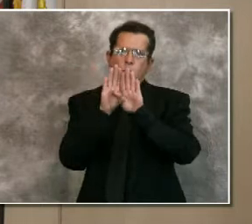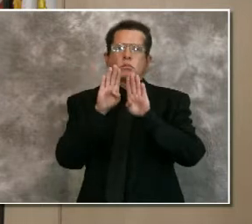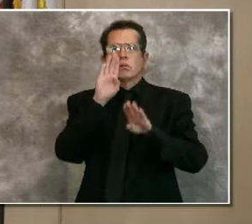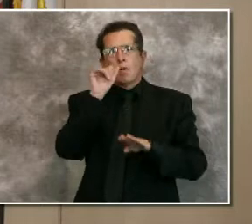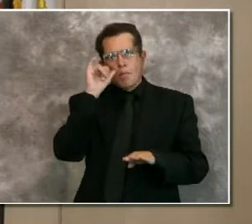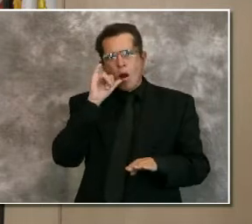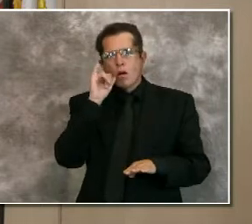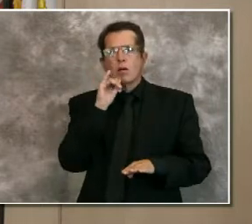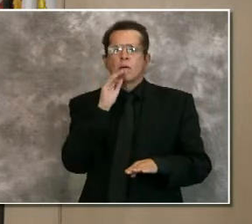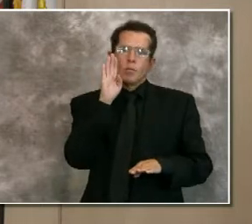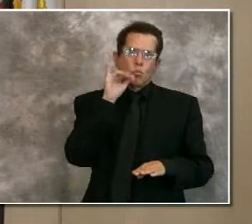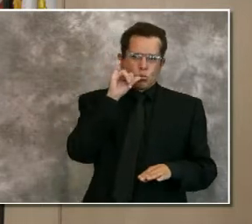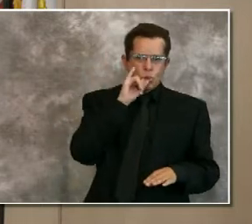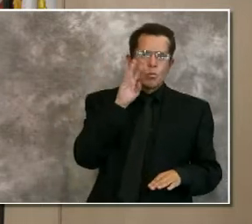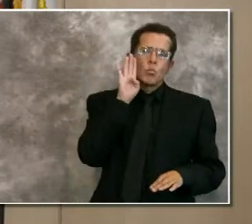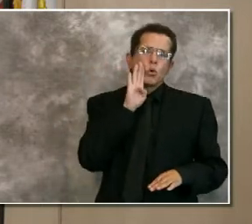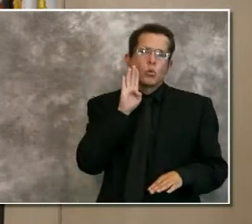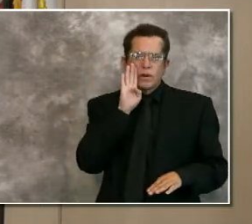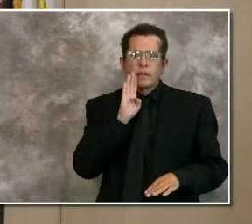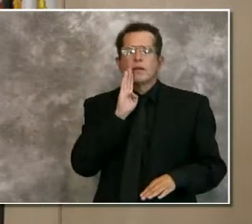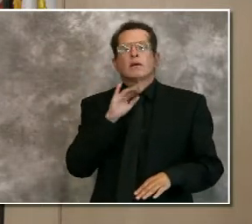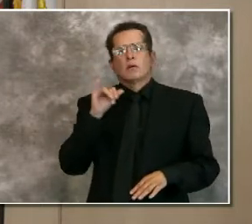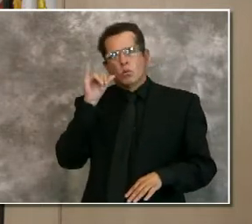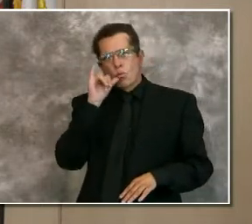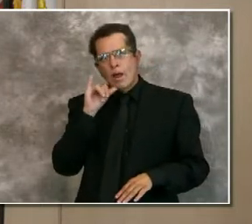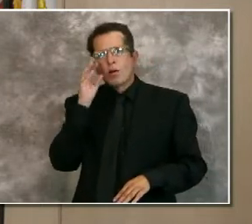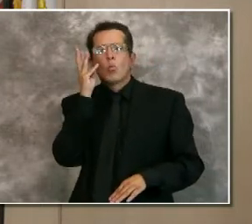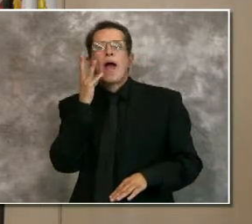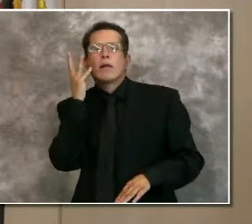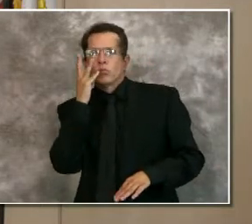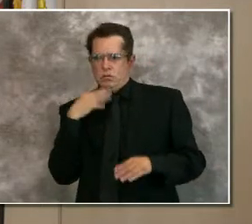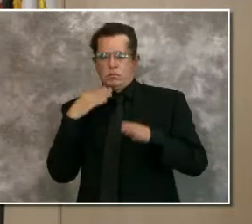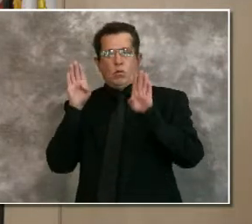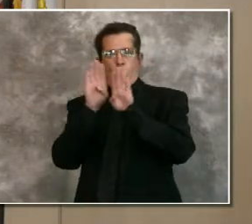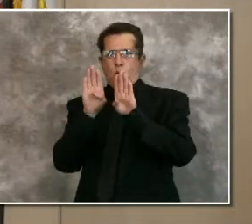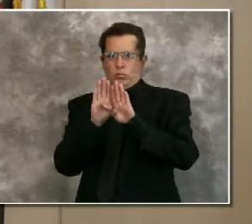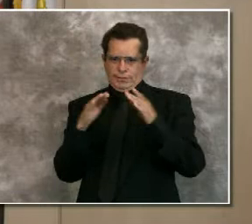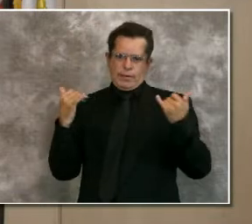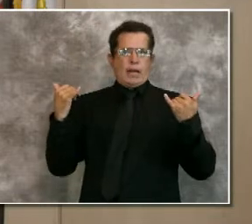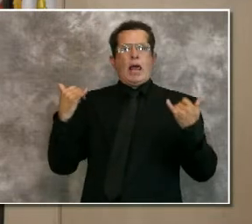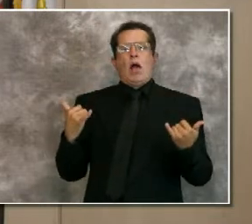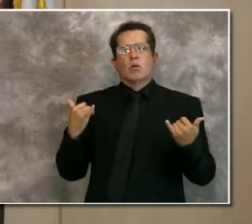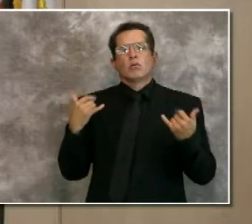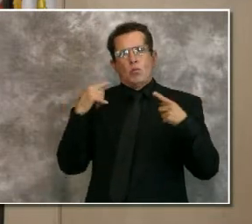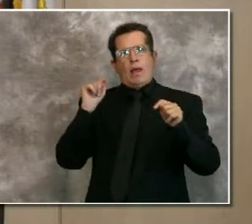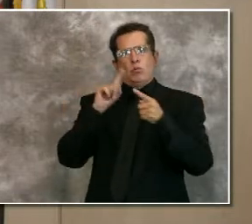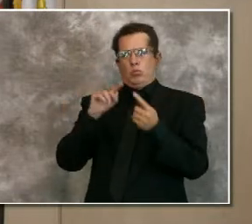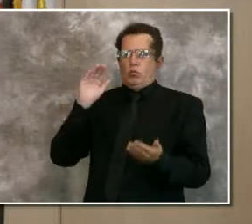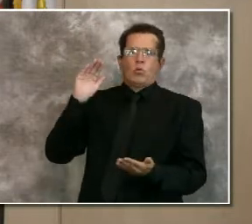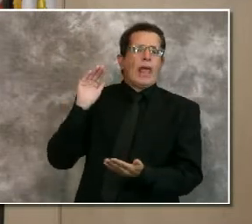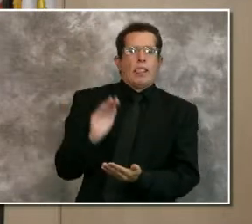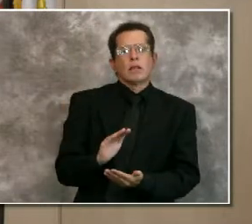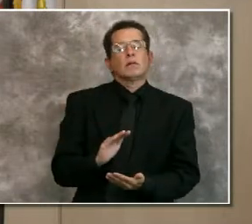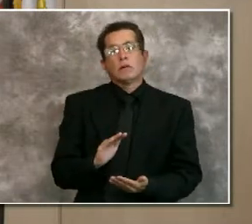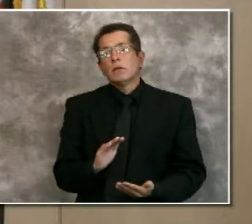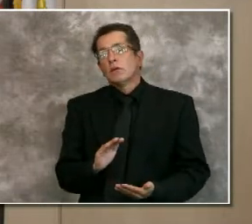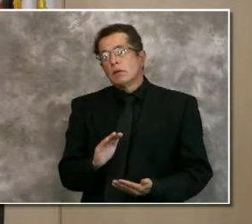breweries, as well as wineries, so that we can begin to try to curtail